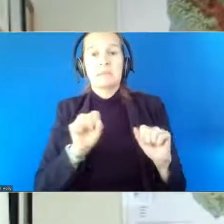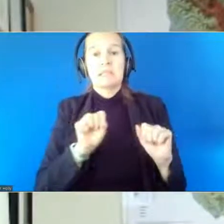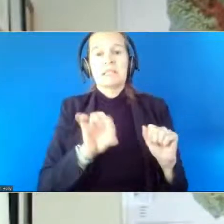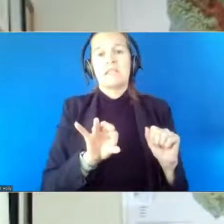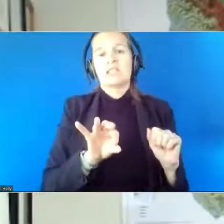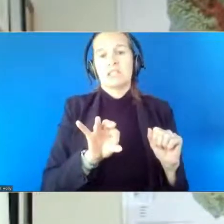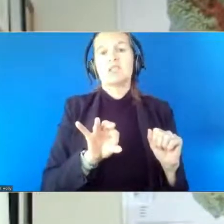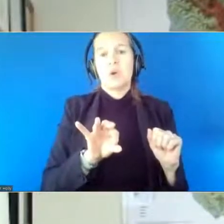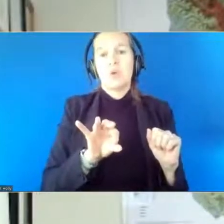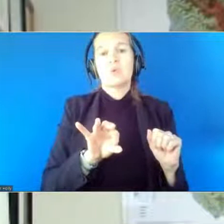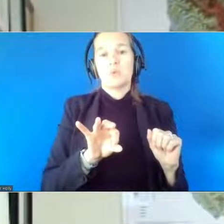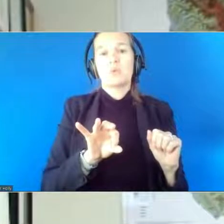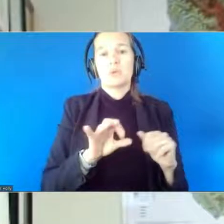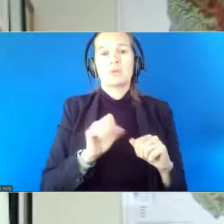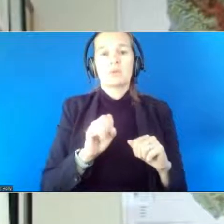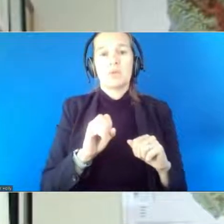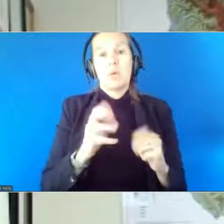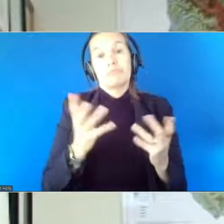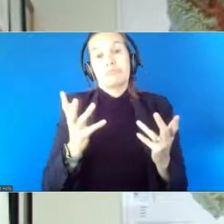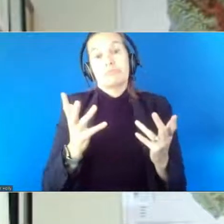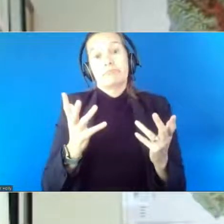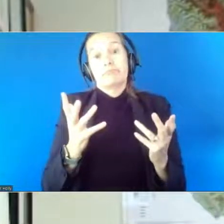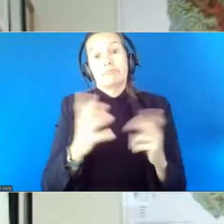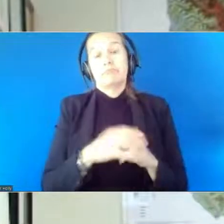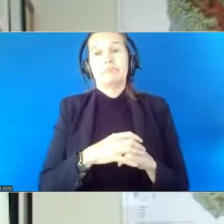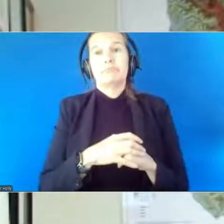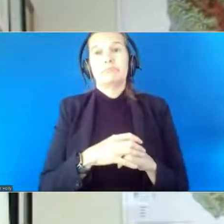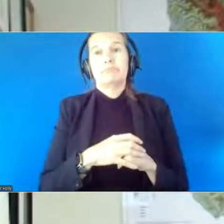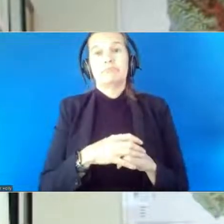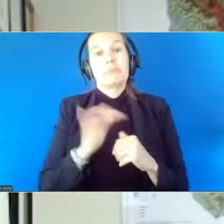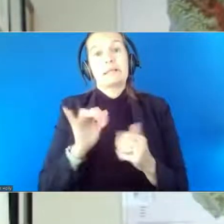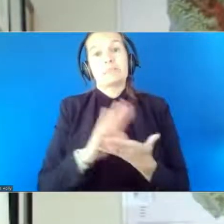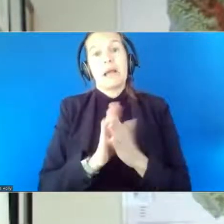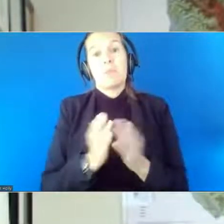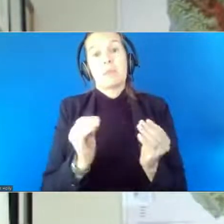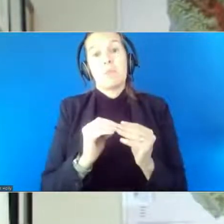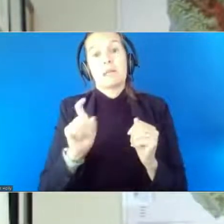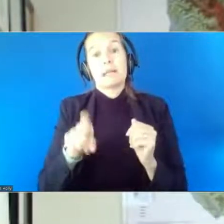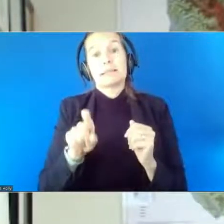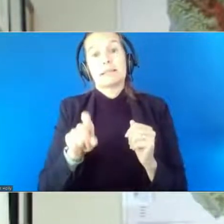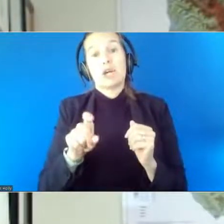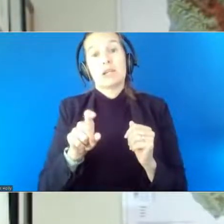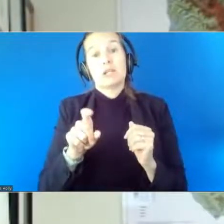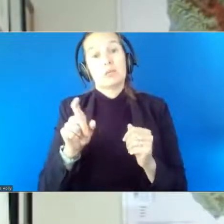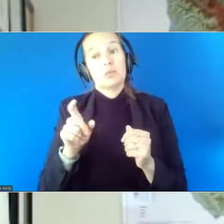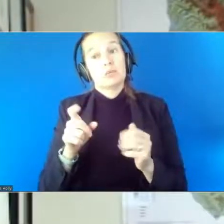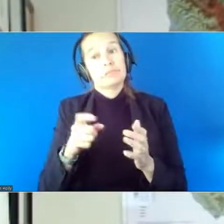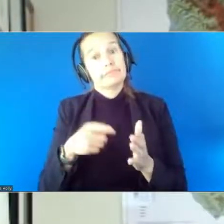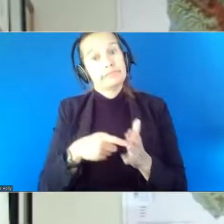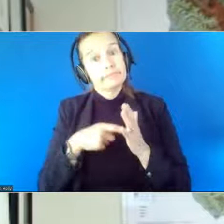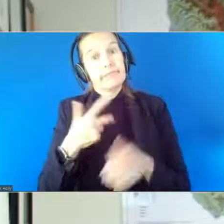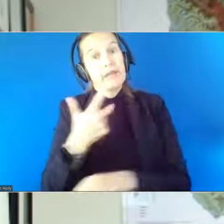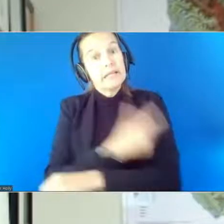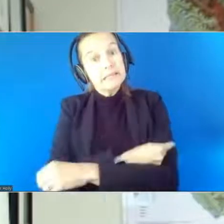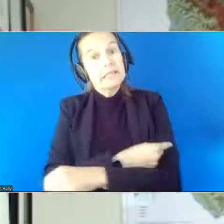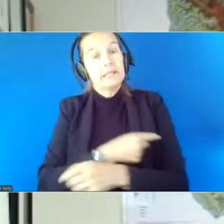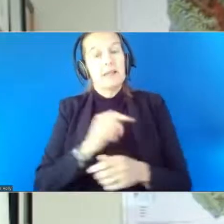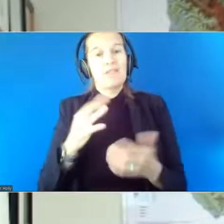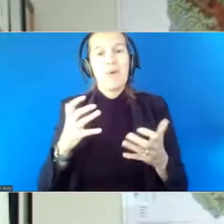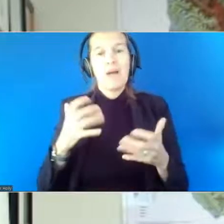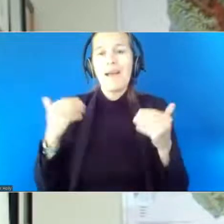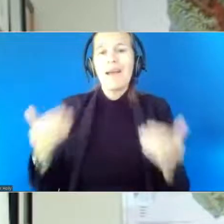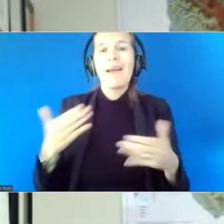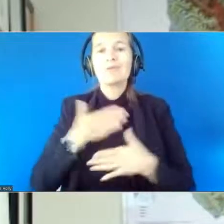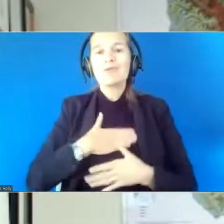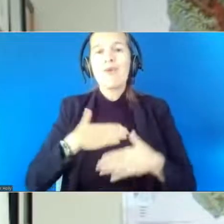well. So it's becoming much more necessary to be vaccinated to really enjoy the lives we